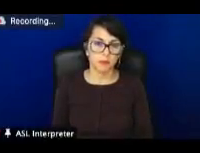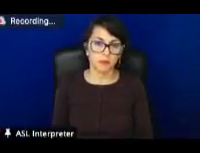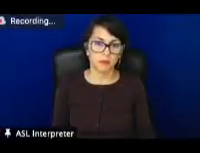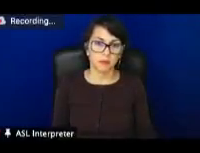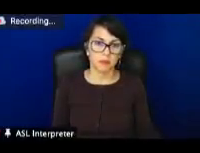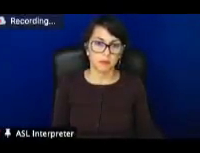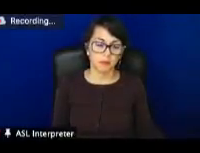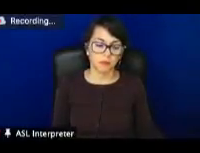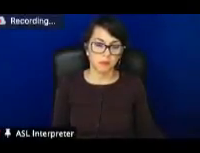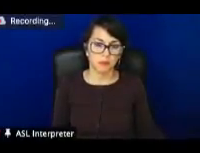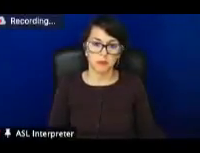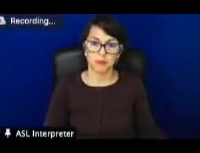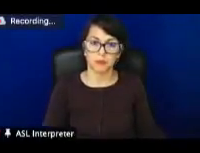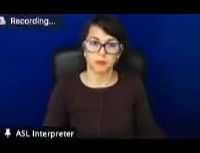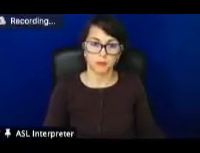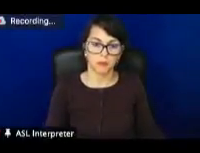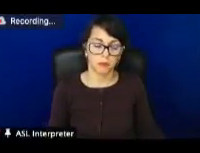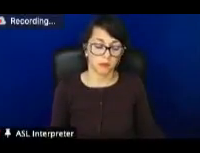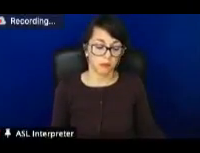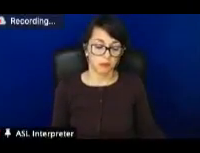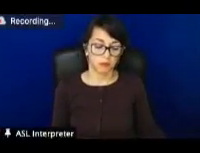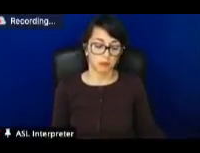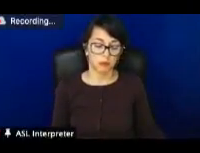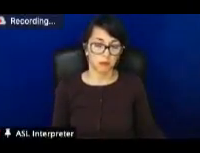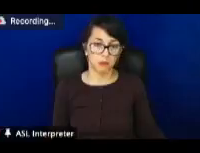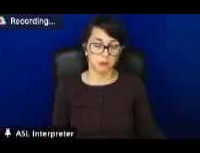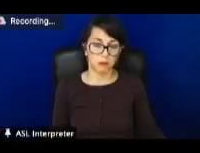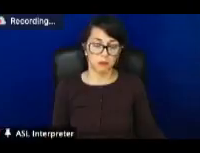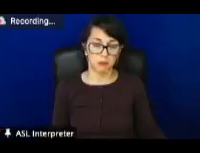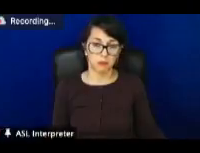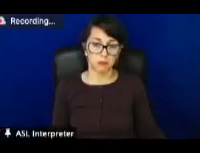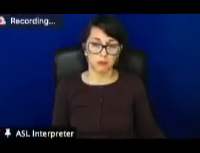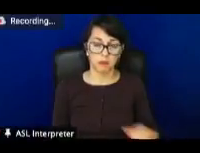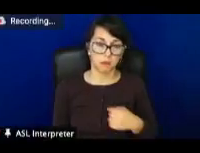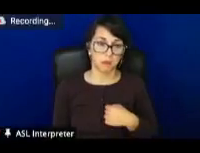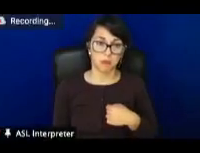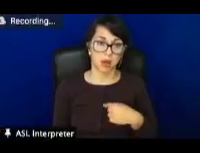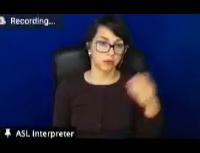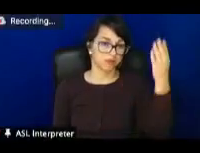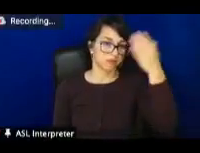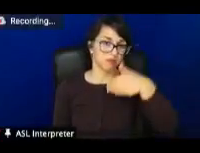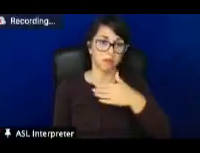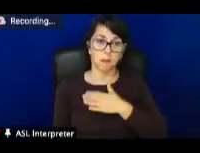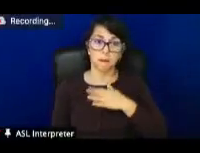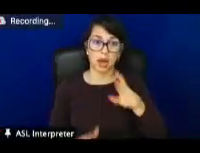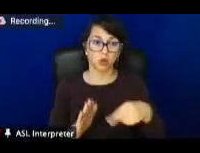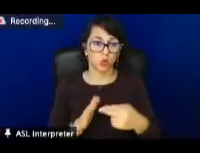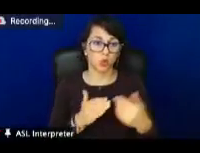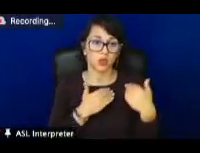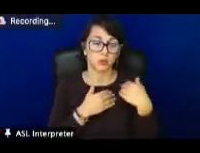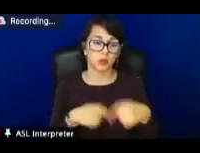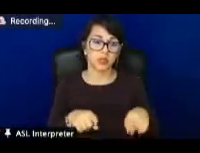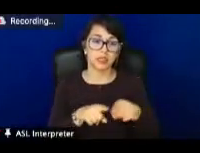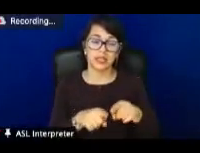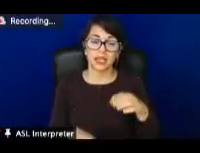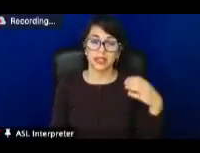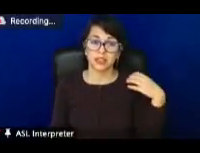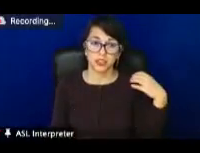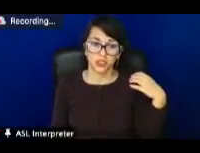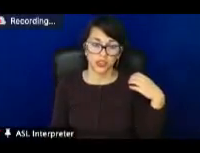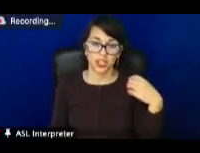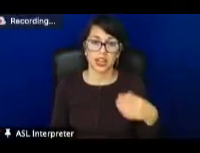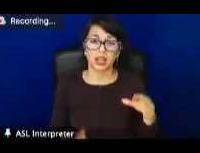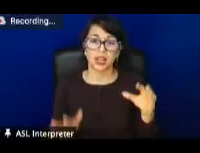was negligent in my responsibility as chair for my input meeting for Zone